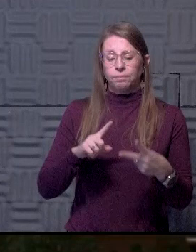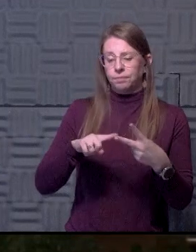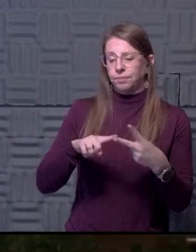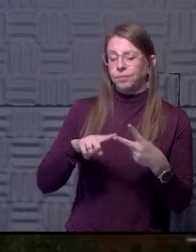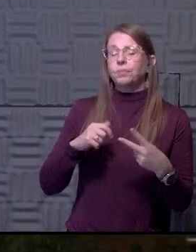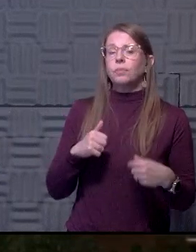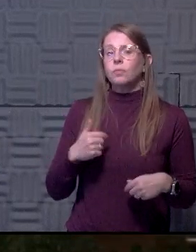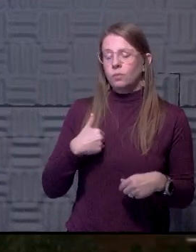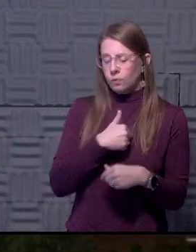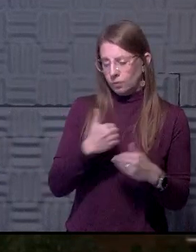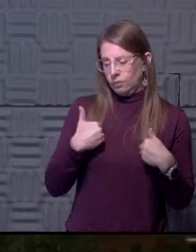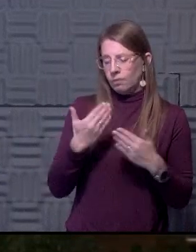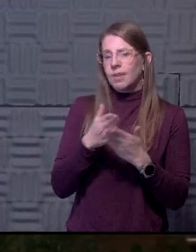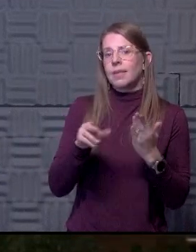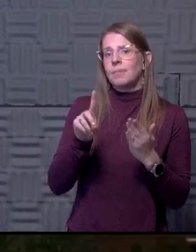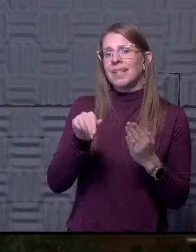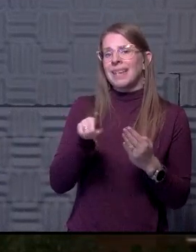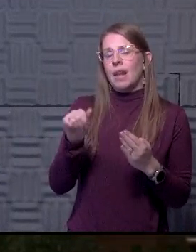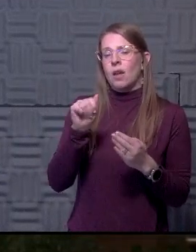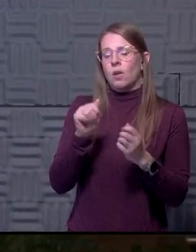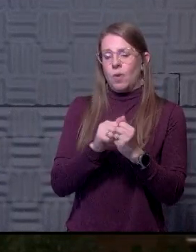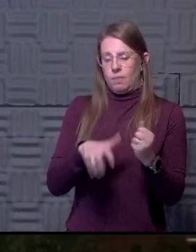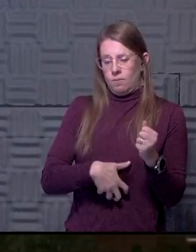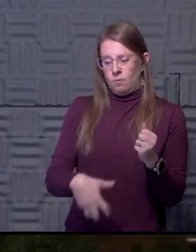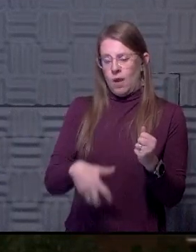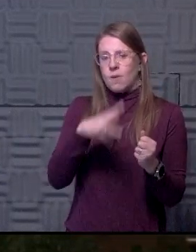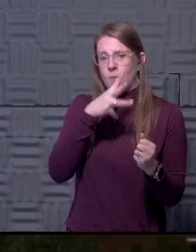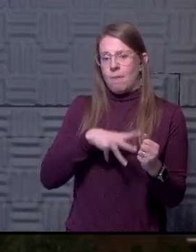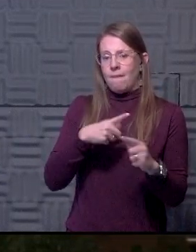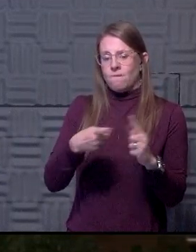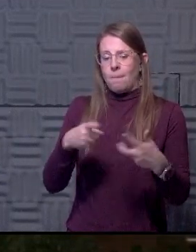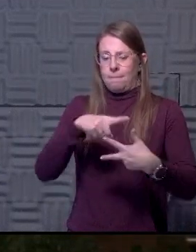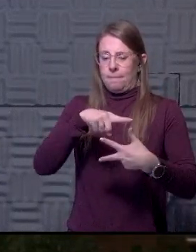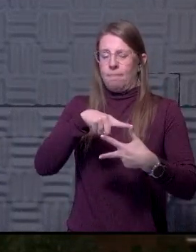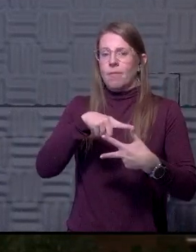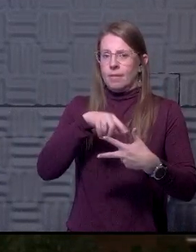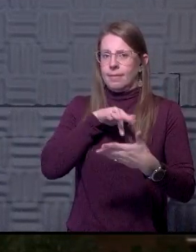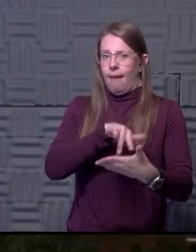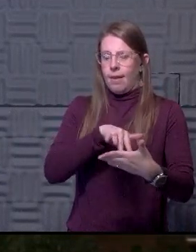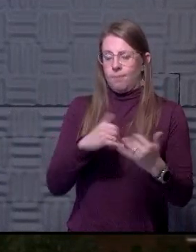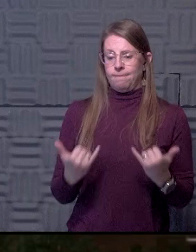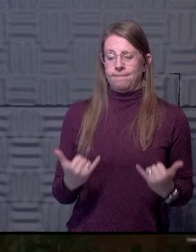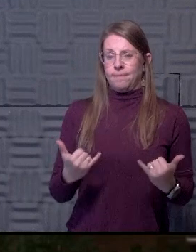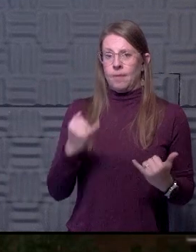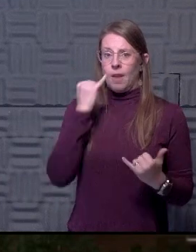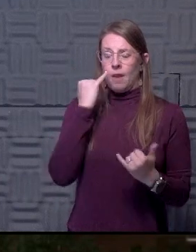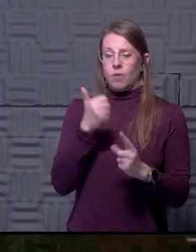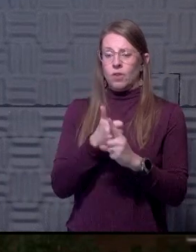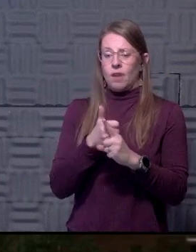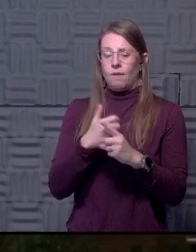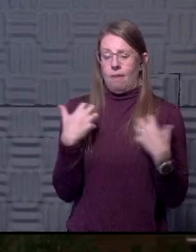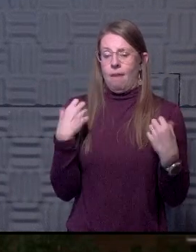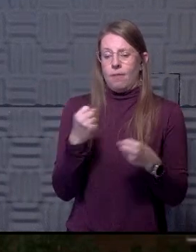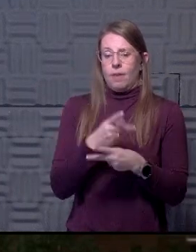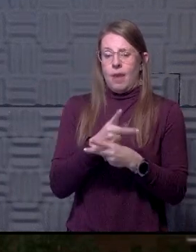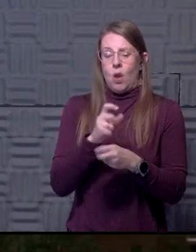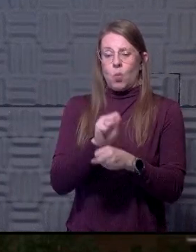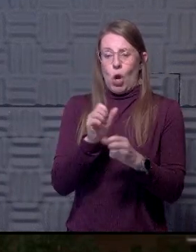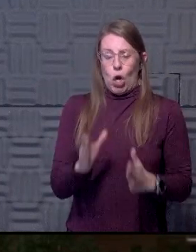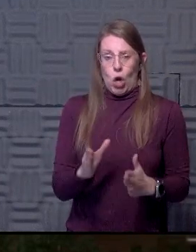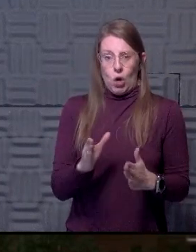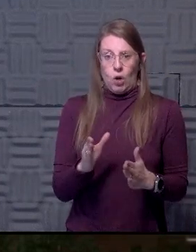So we have some data on pregnant women from the Pfizer study, and at the moment, if you are a healthcare worker and you're